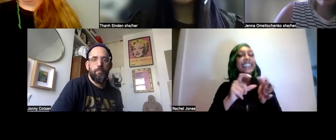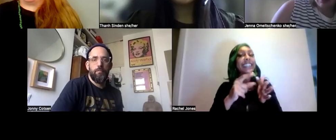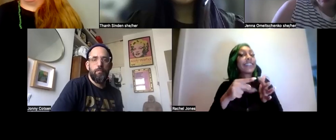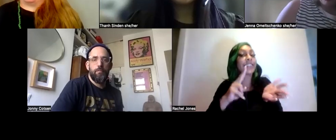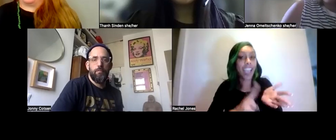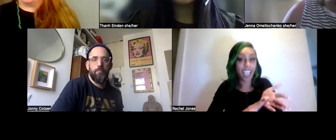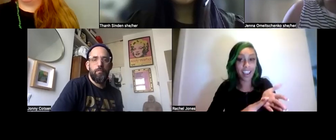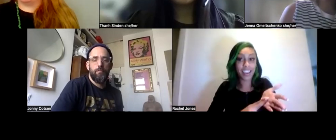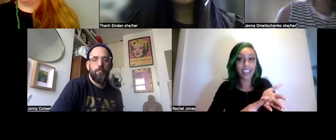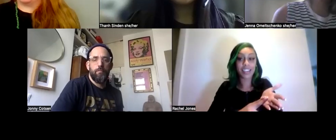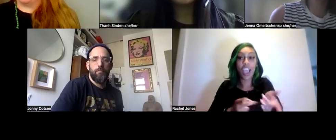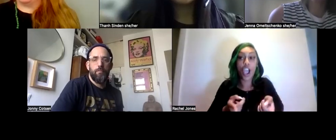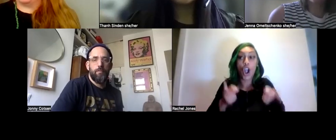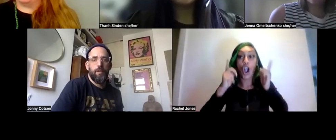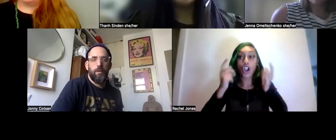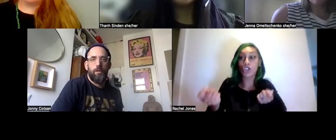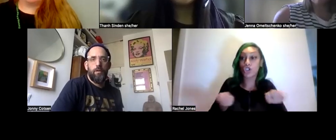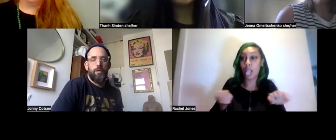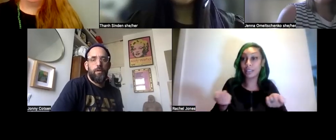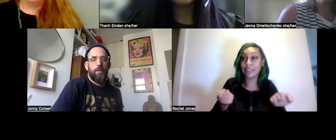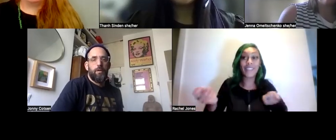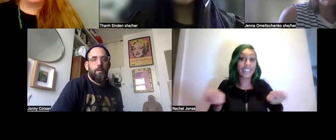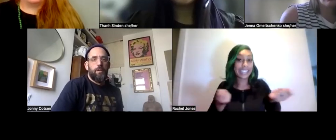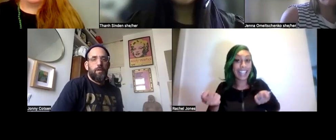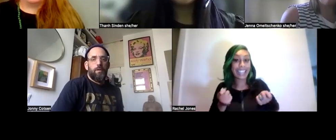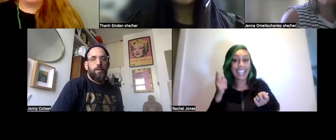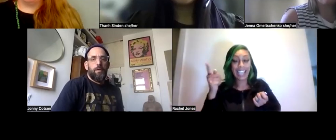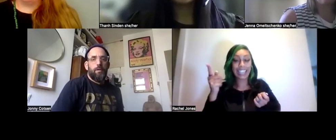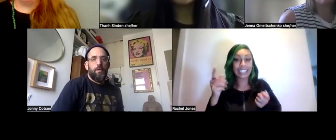and facilitator at Museum Detox.